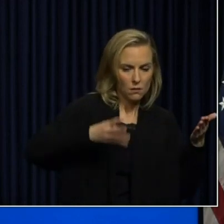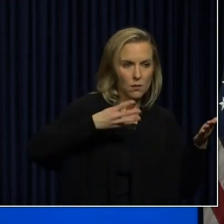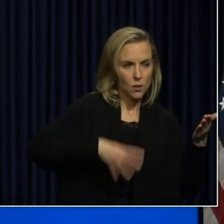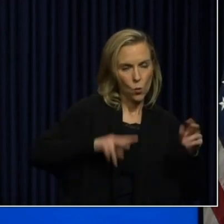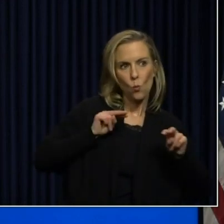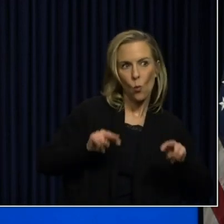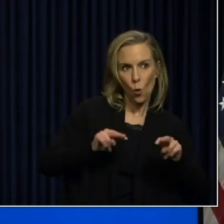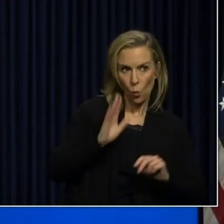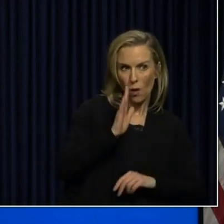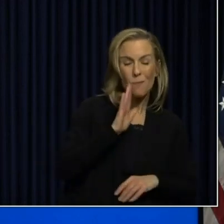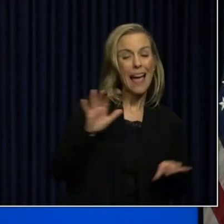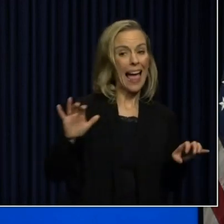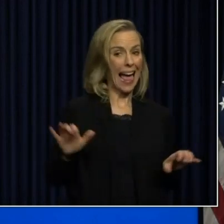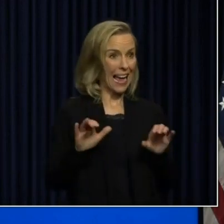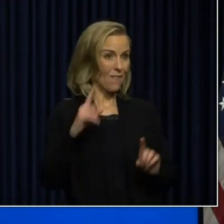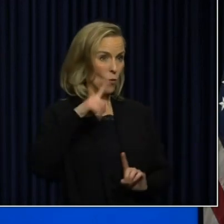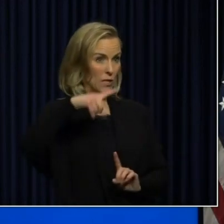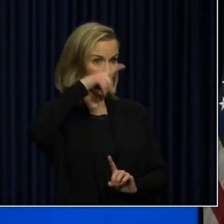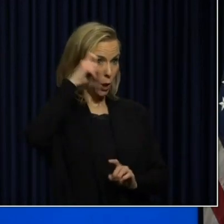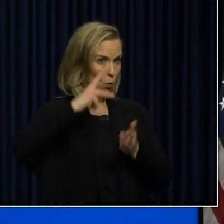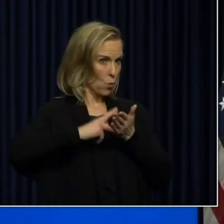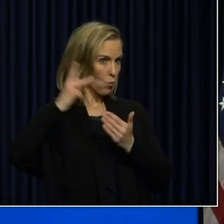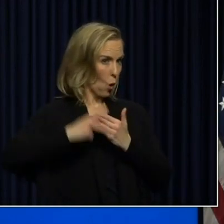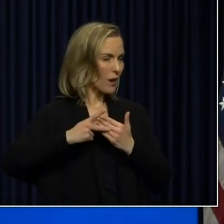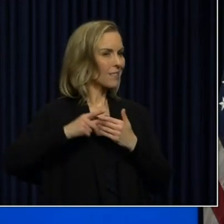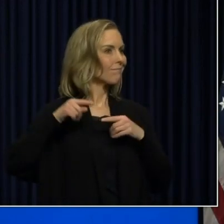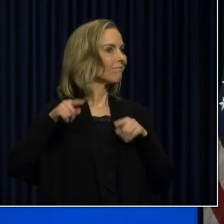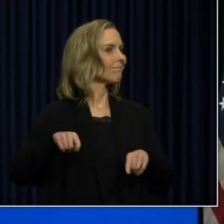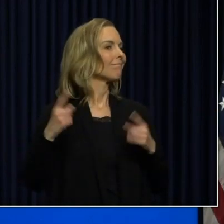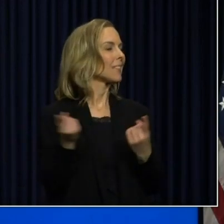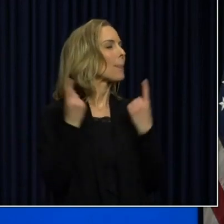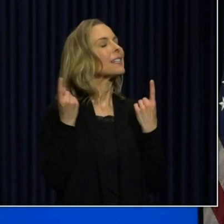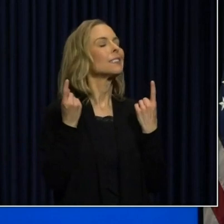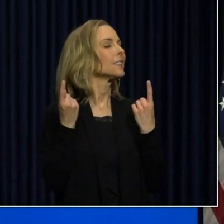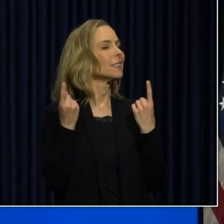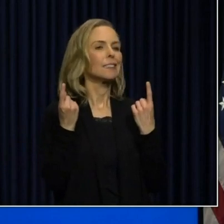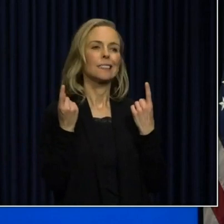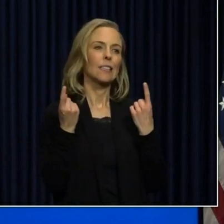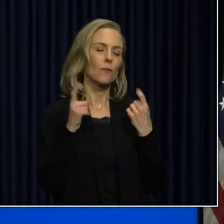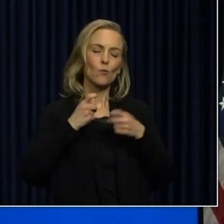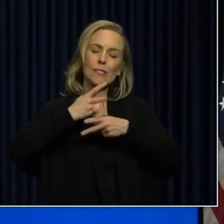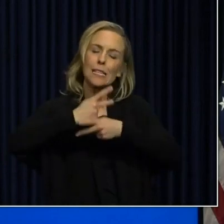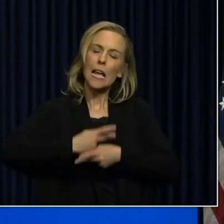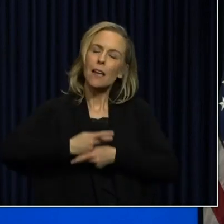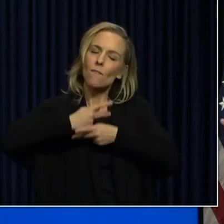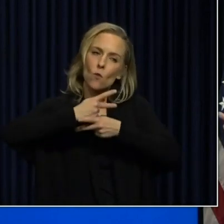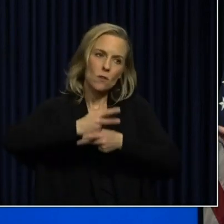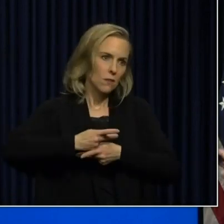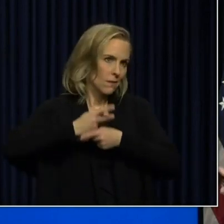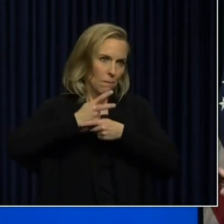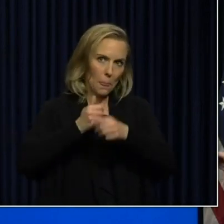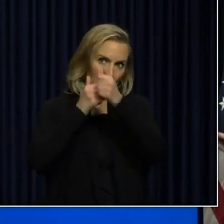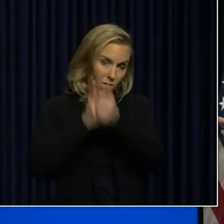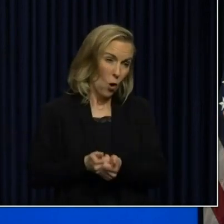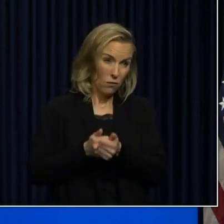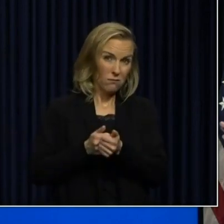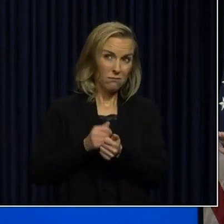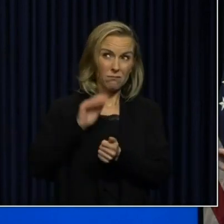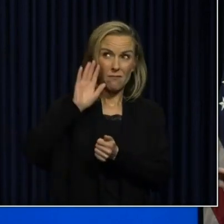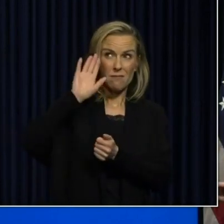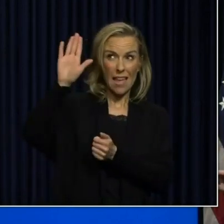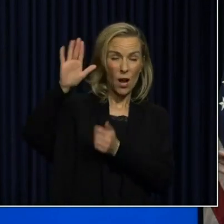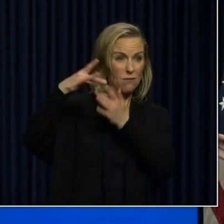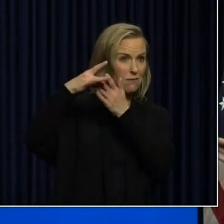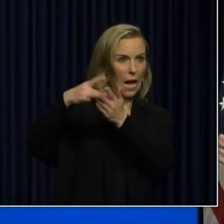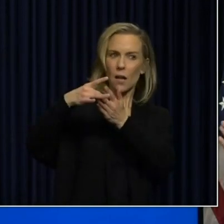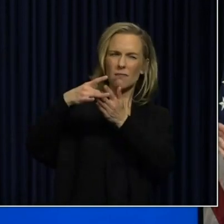activities for summer programs for kids are something that we're going to have to be really careful with. Under the guidance that we've received,